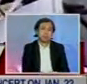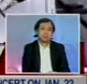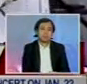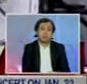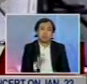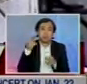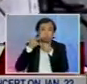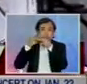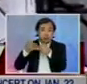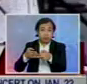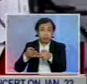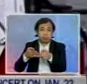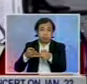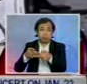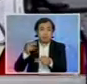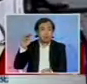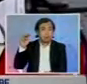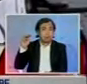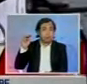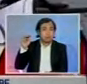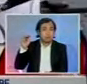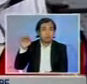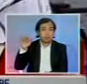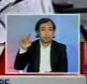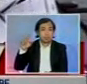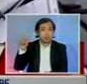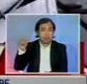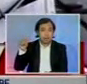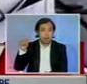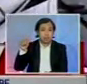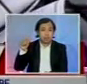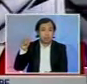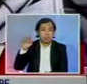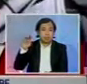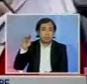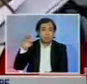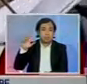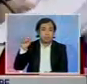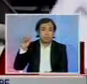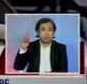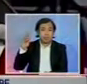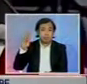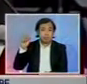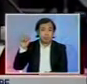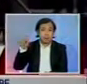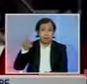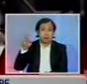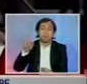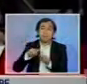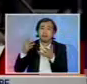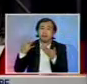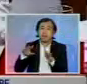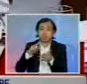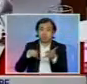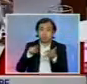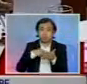125683 in the name of Mirla Melad Bahar, which has been cancelled already. Yes, Your Honor, I